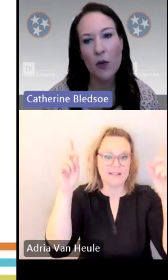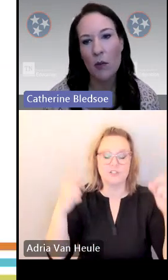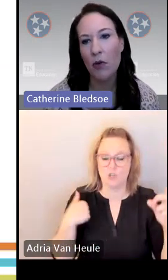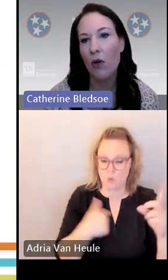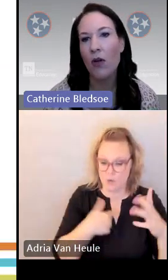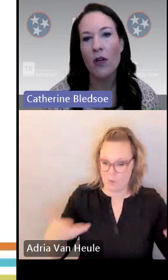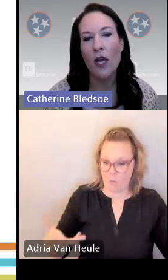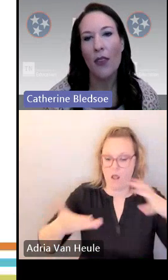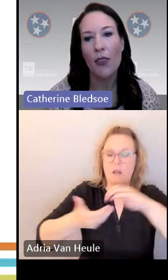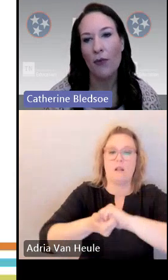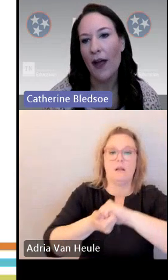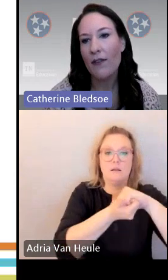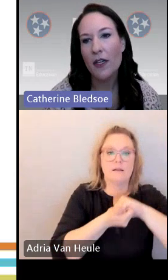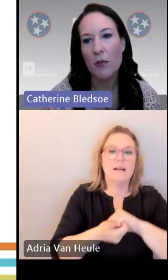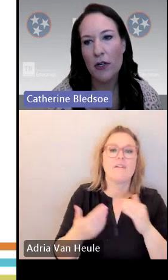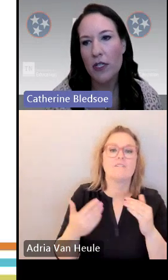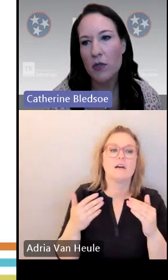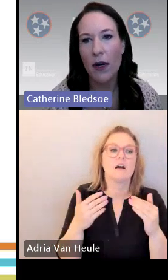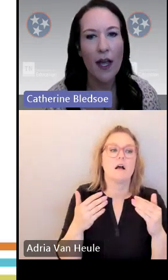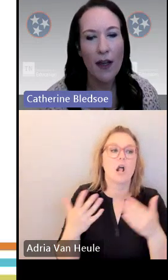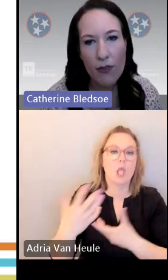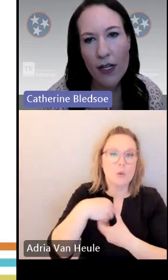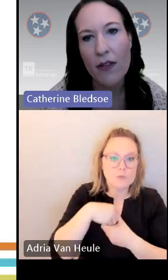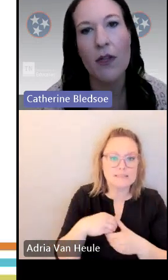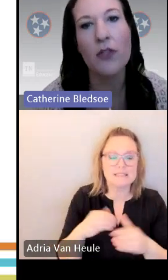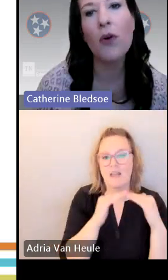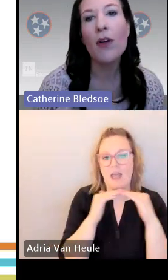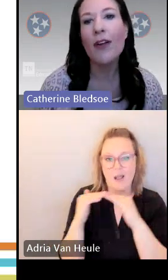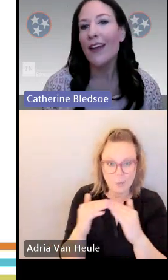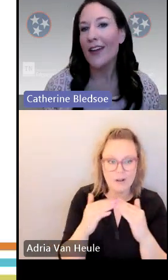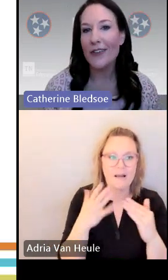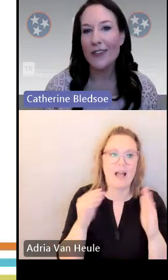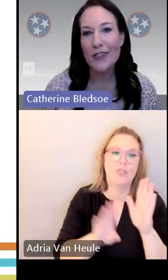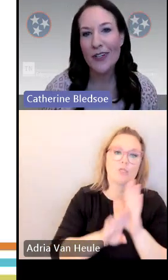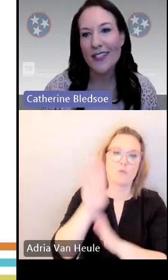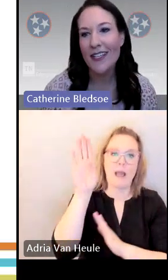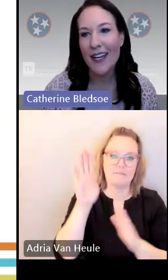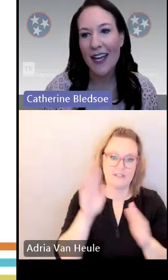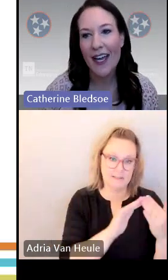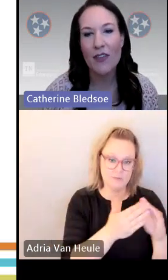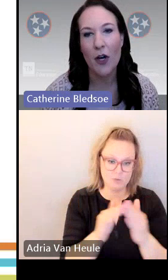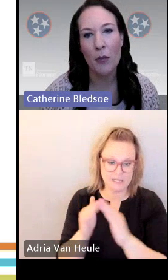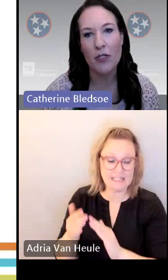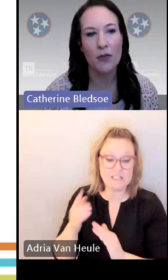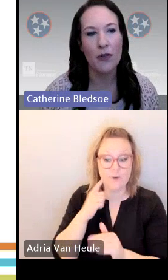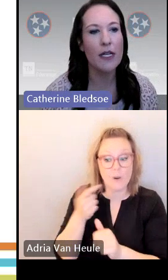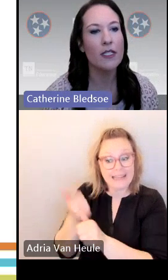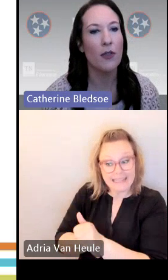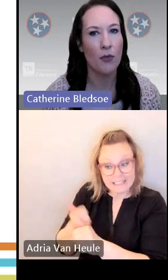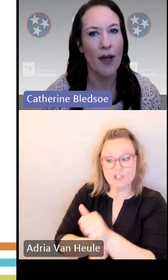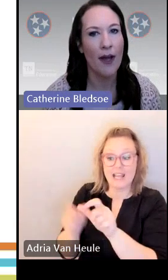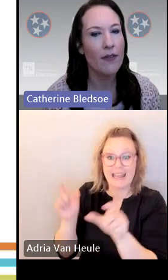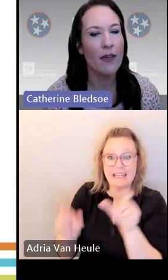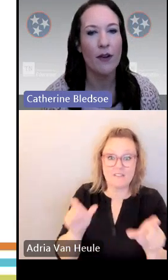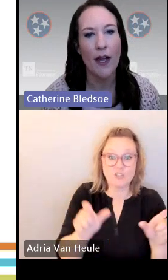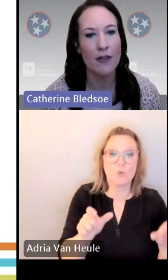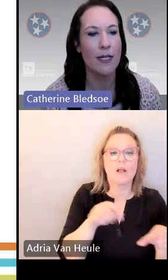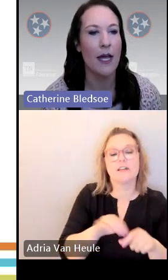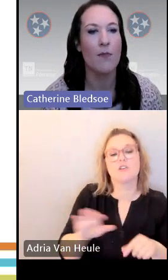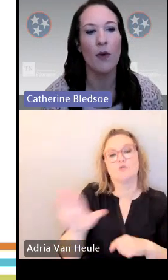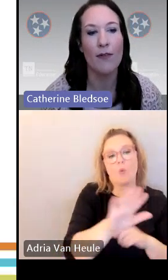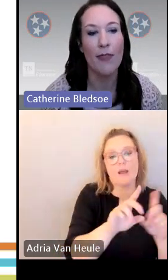inclusive, equitable, and thriving communities where every individual in your district is going to have the opportunity to thrive